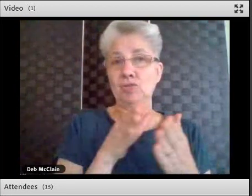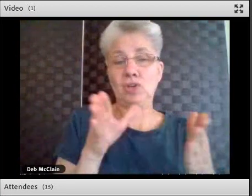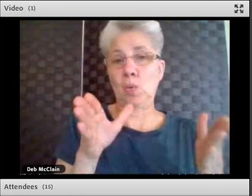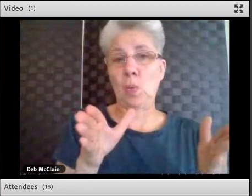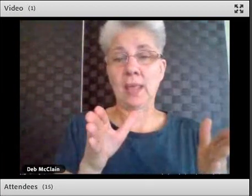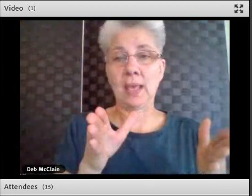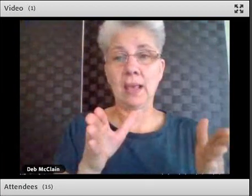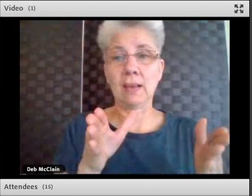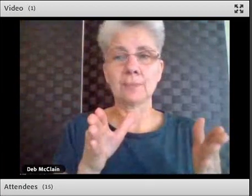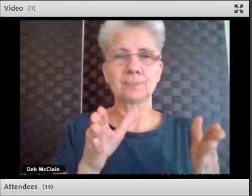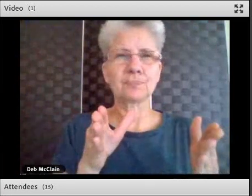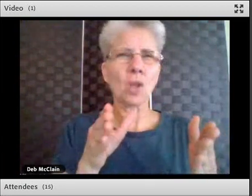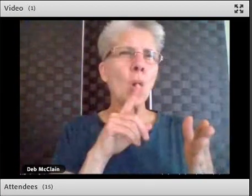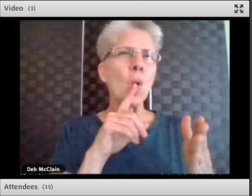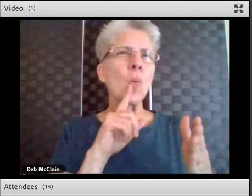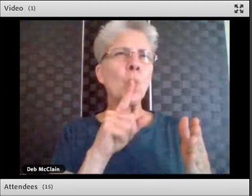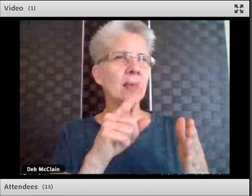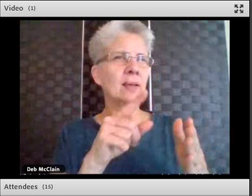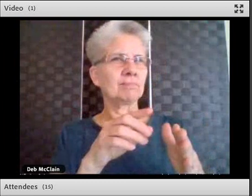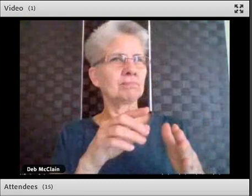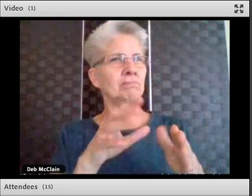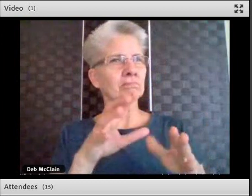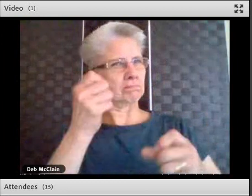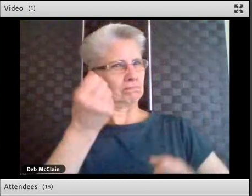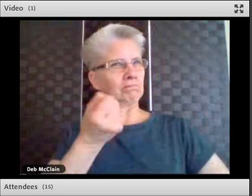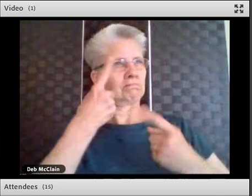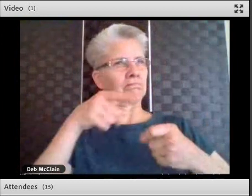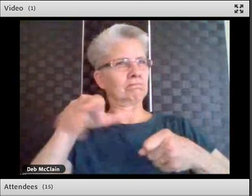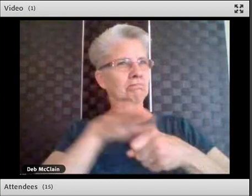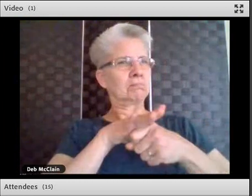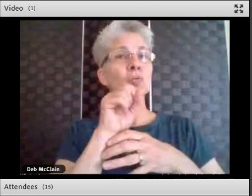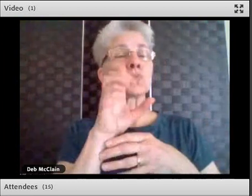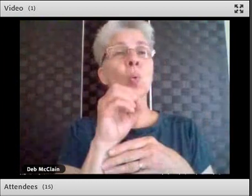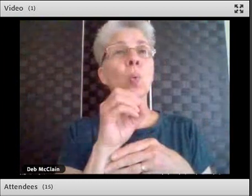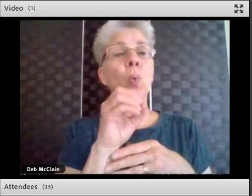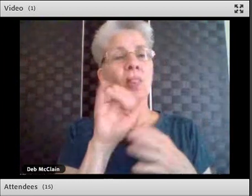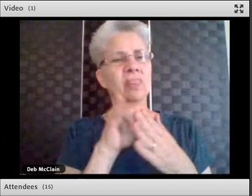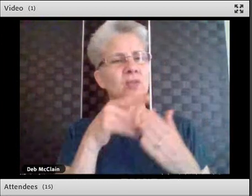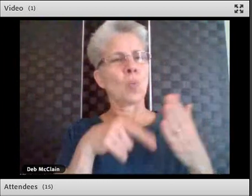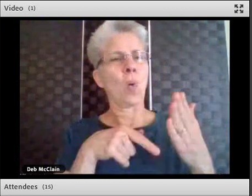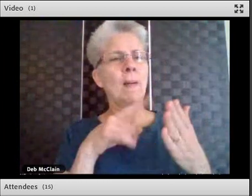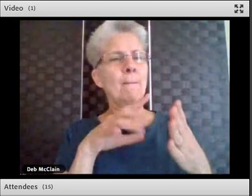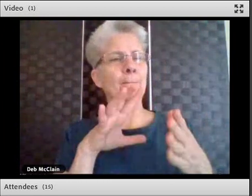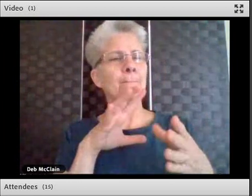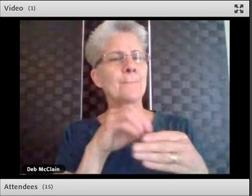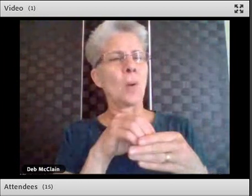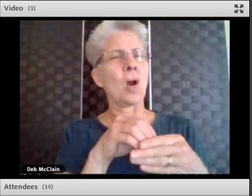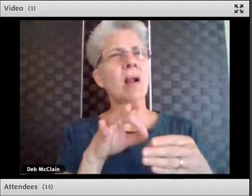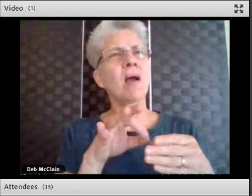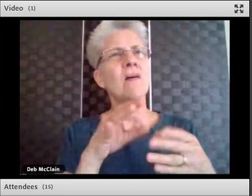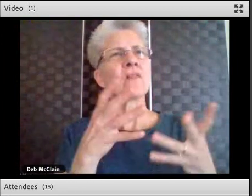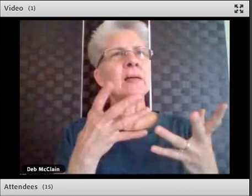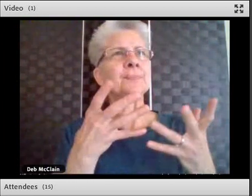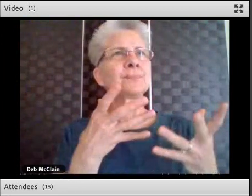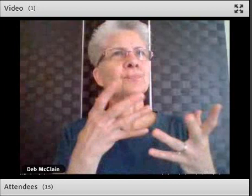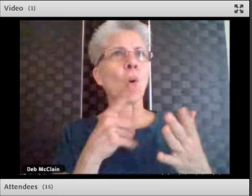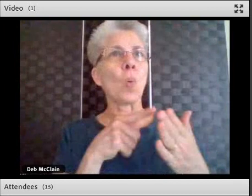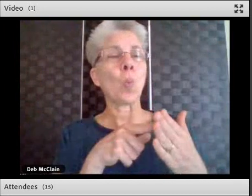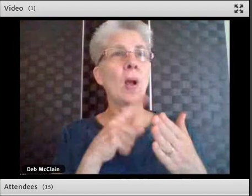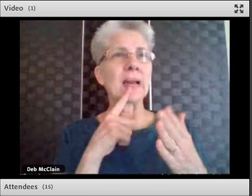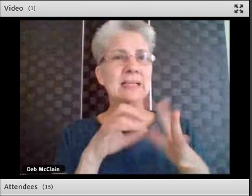rule, widely understood. And so that's what's part of what is